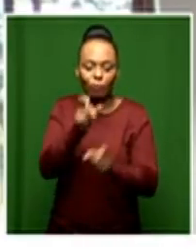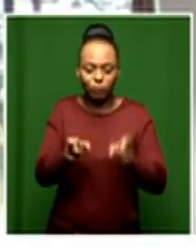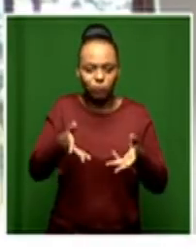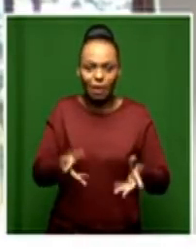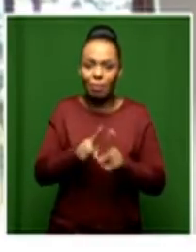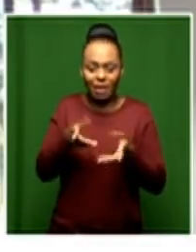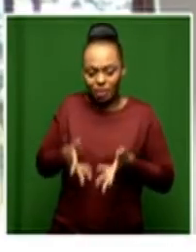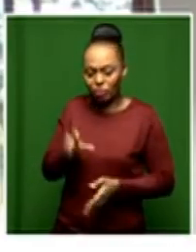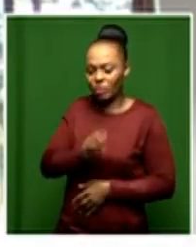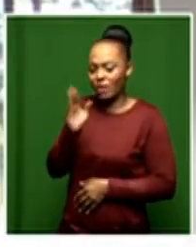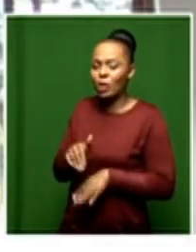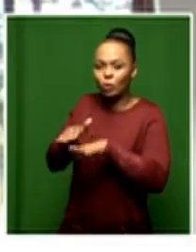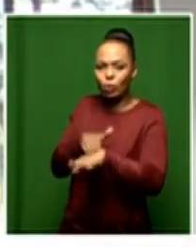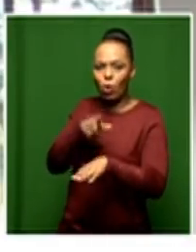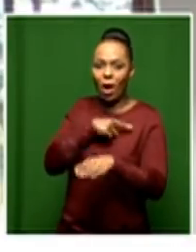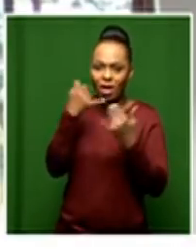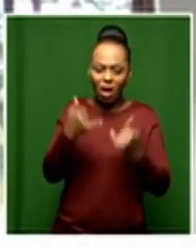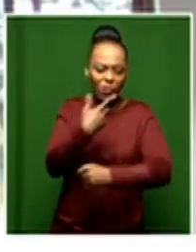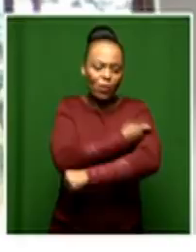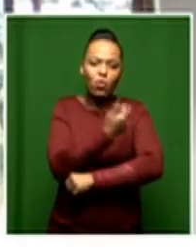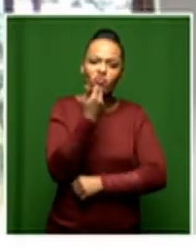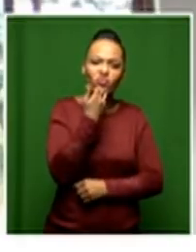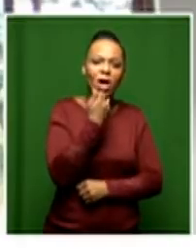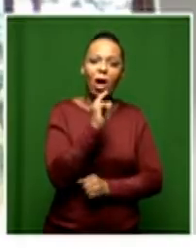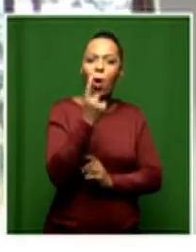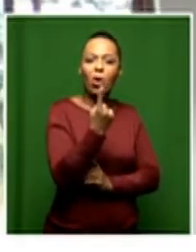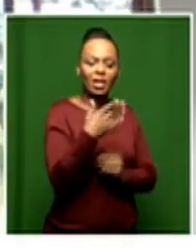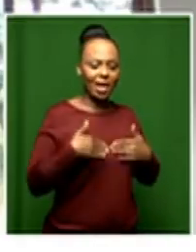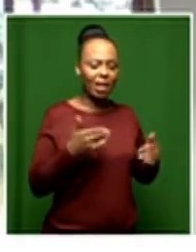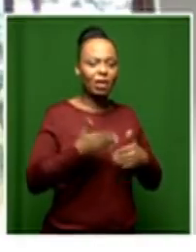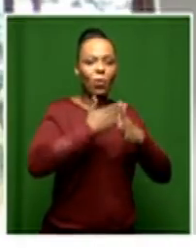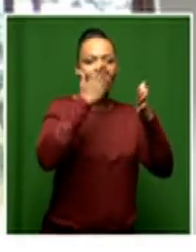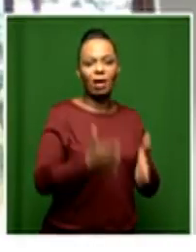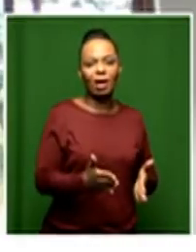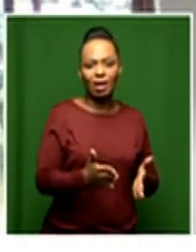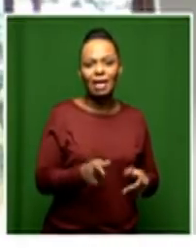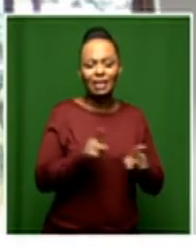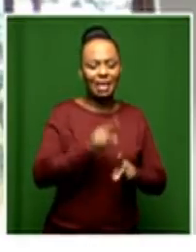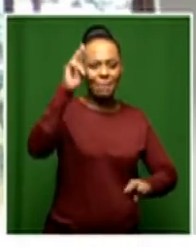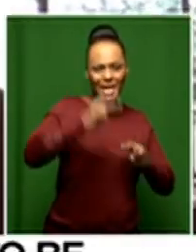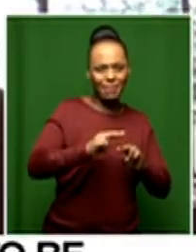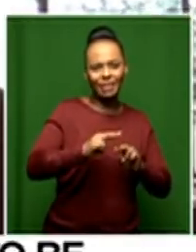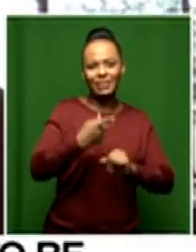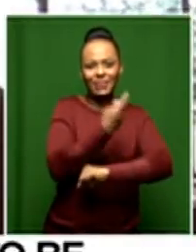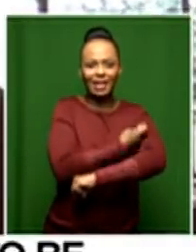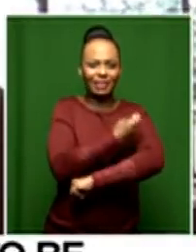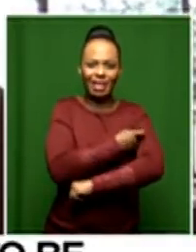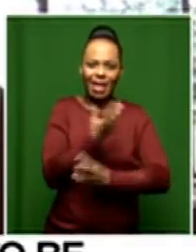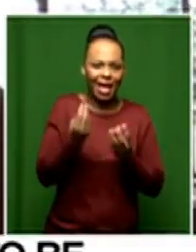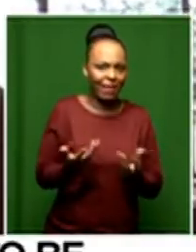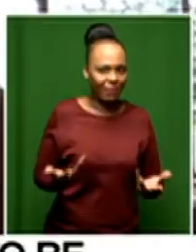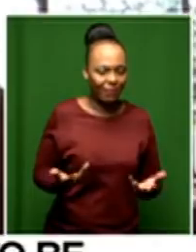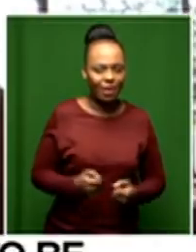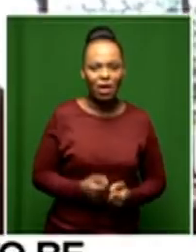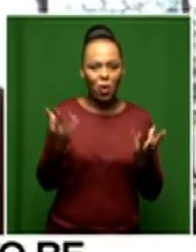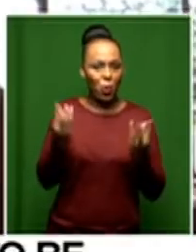slow, because mostly focused on healthcare workers and only one vaccine, which limited numbers. Indeed. All right, Prof, thanks so much for talking